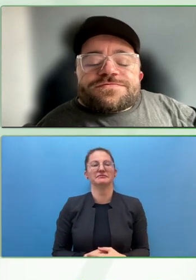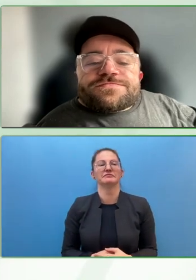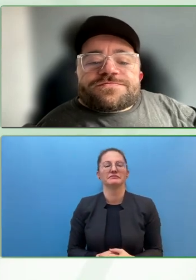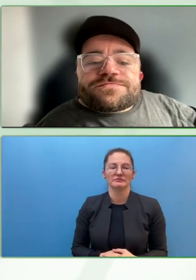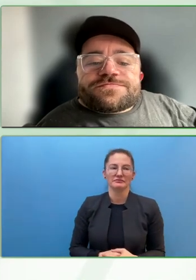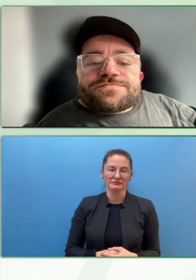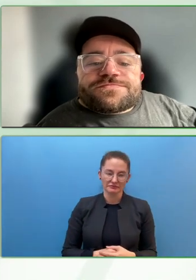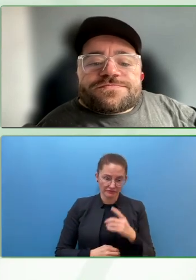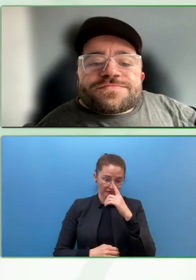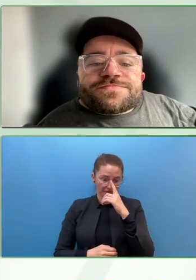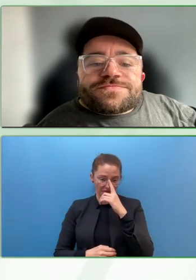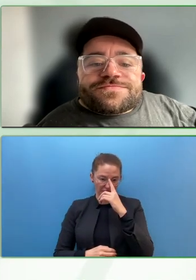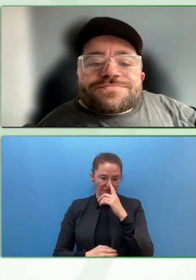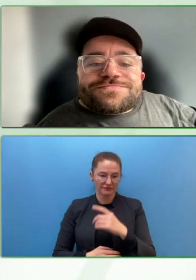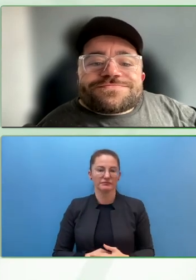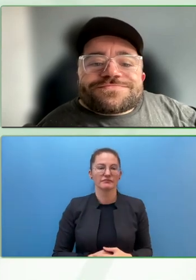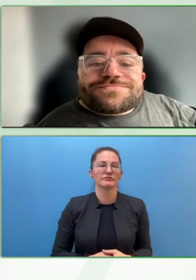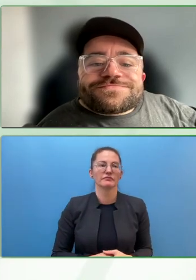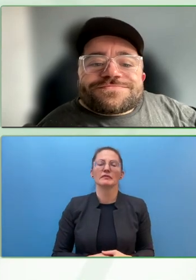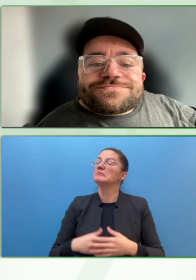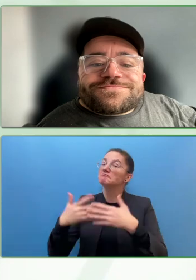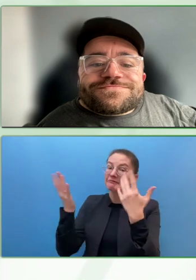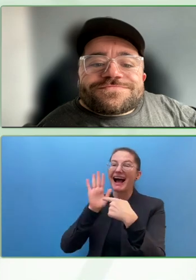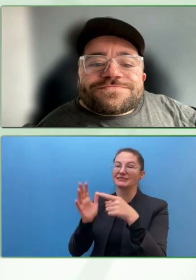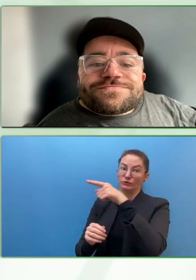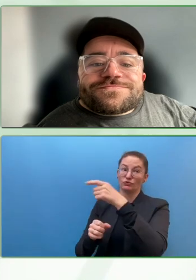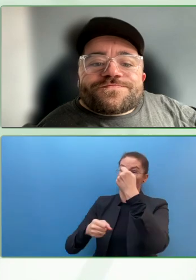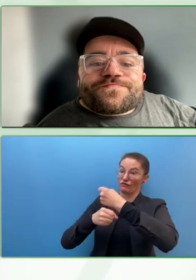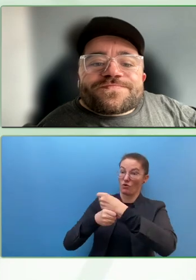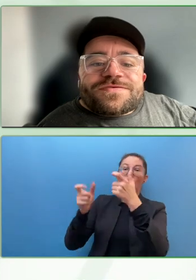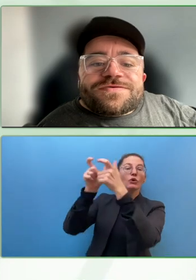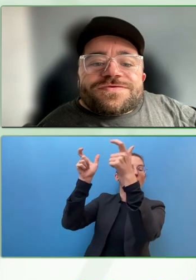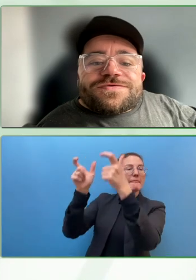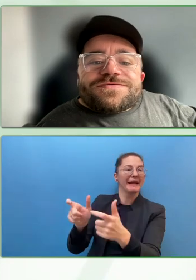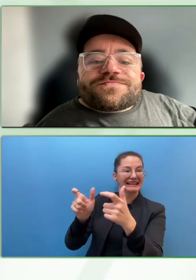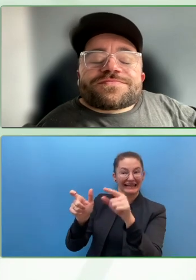throwing stereotypes at you. And what do you do then? How do you talk to them?